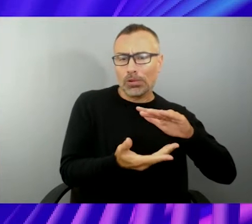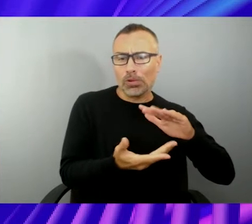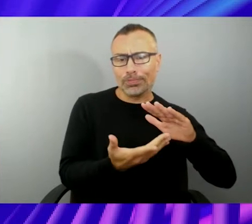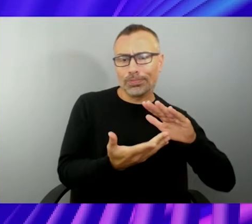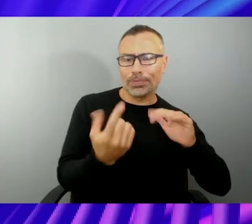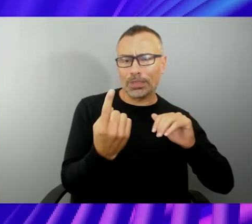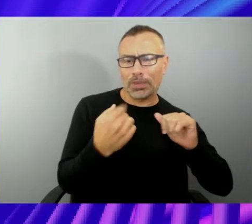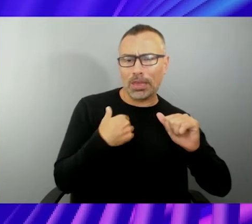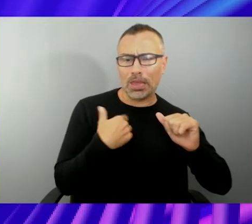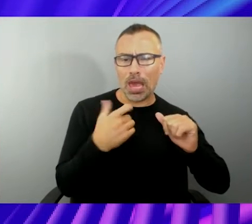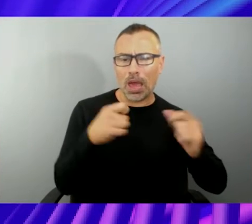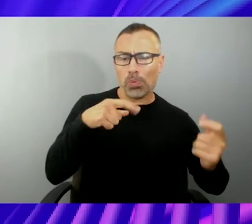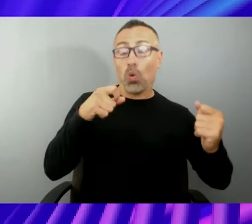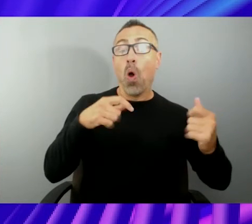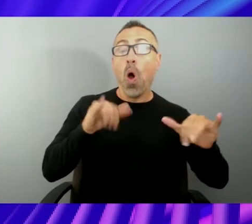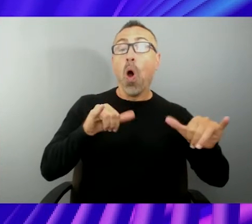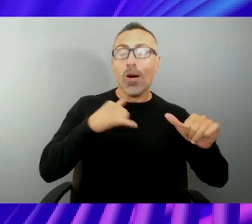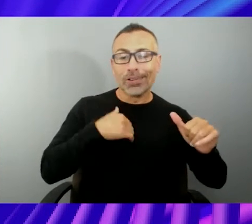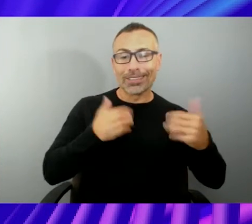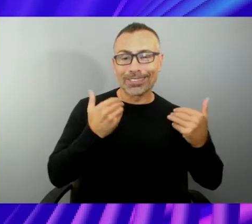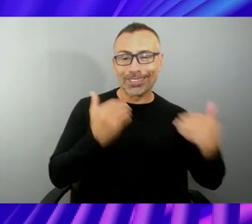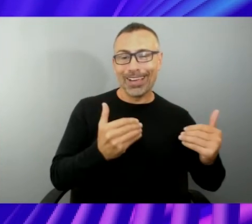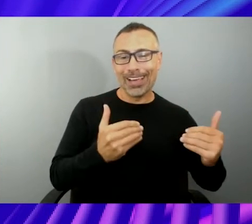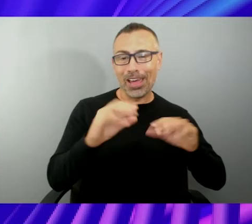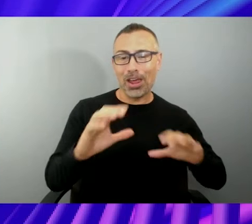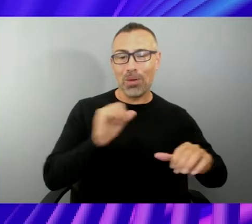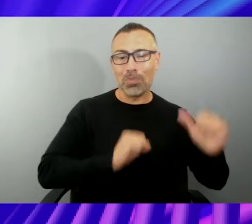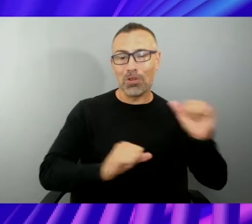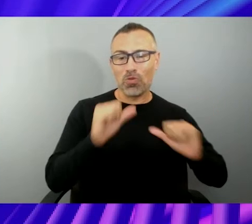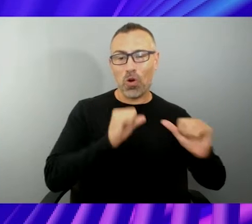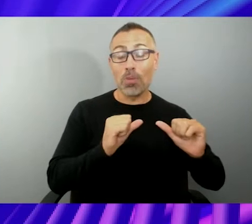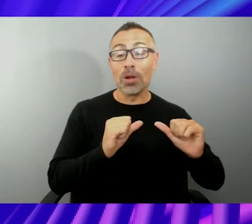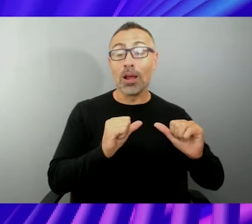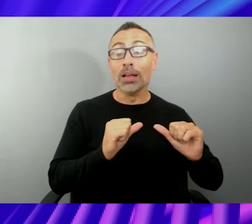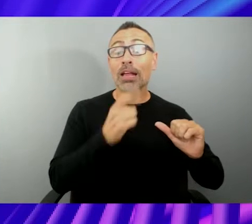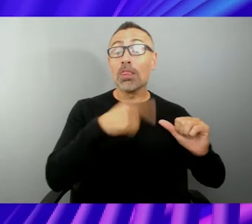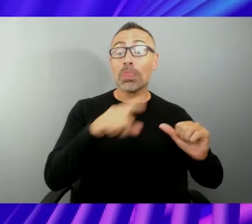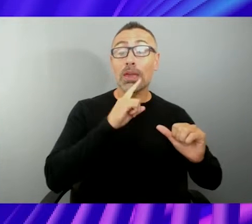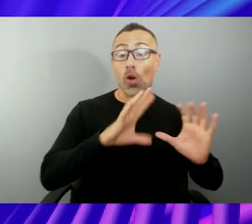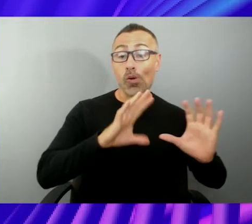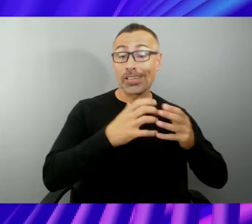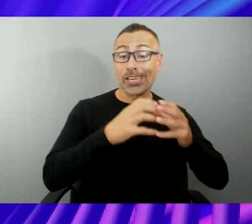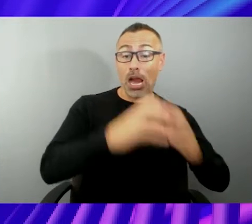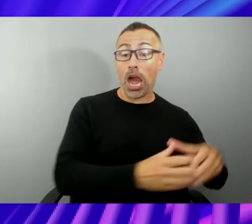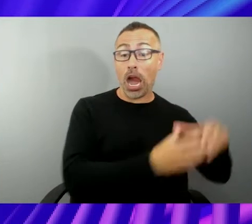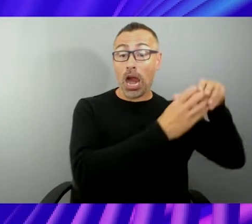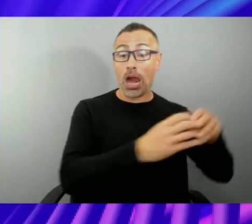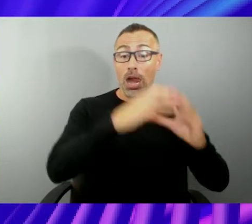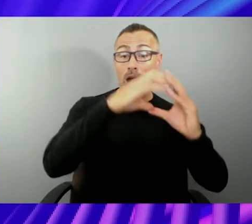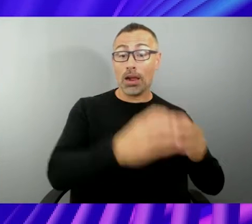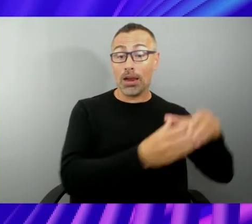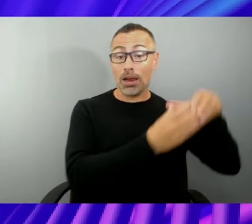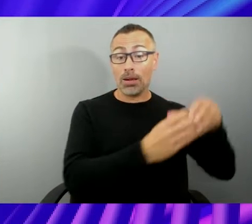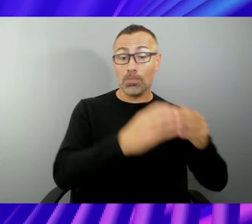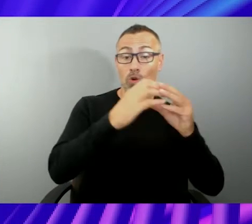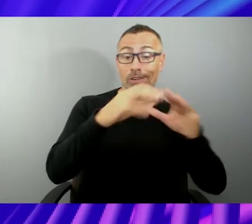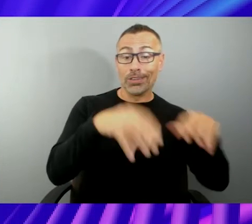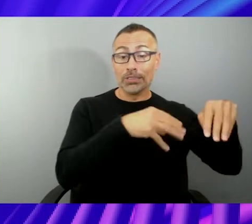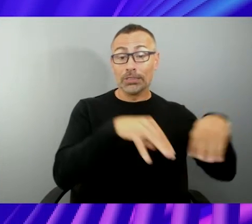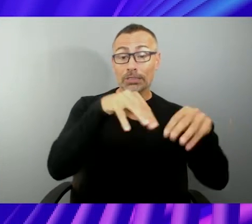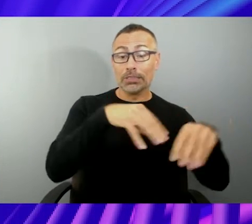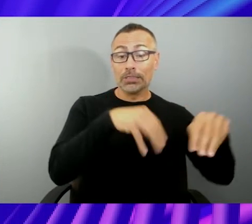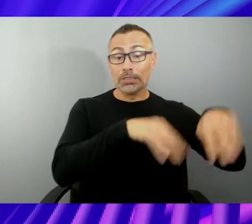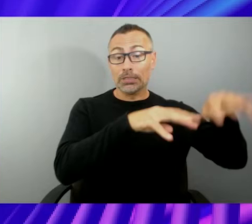and perform their piece. They all like move as a team, as a cohesive unit. So that analogy, when you apply it into the IT